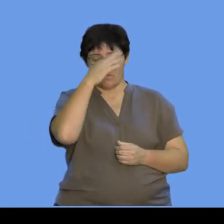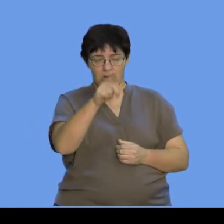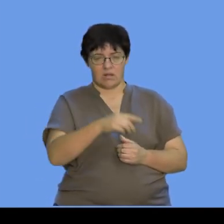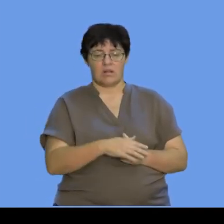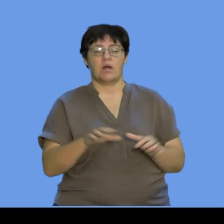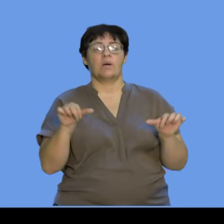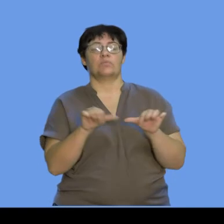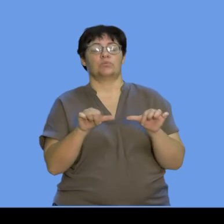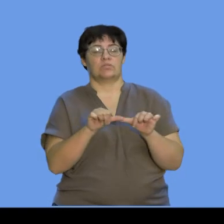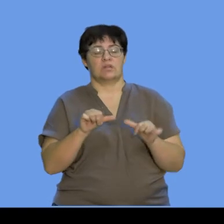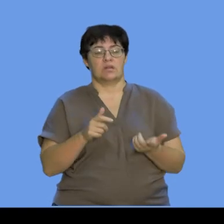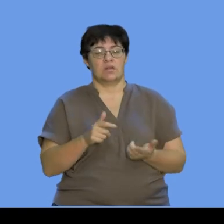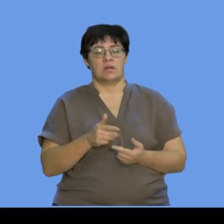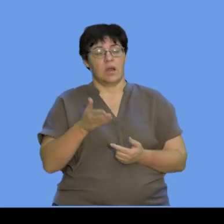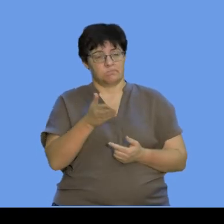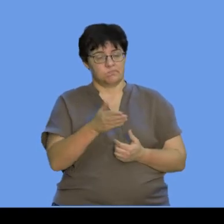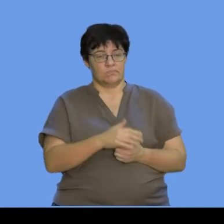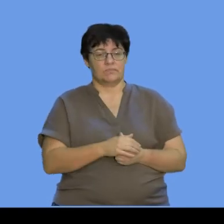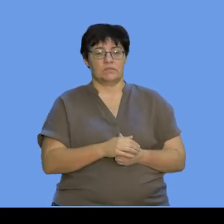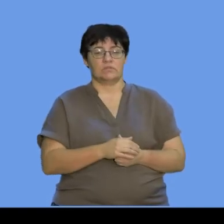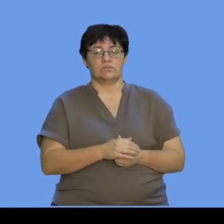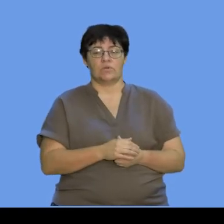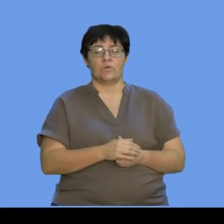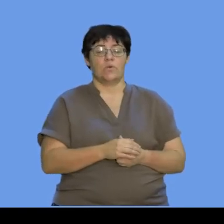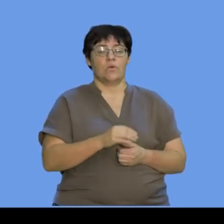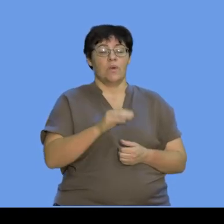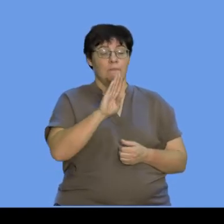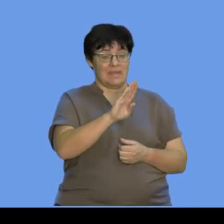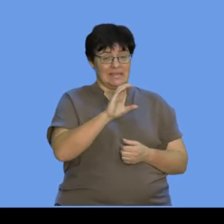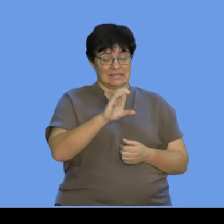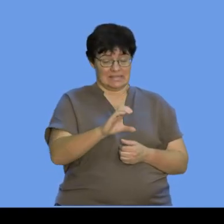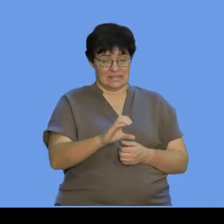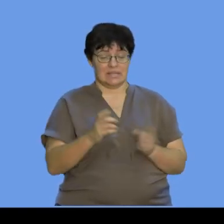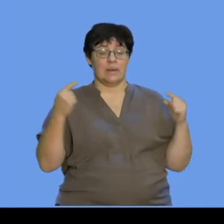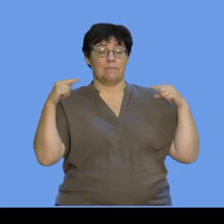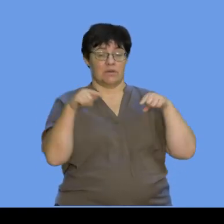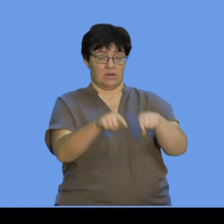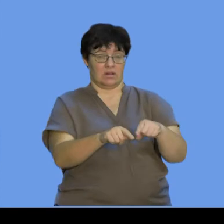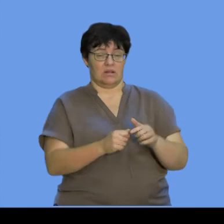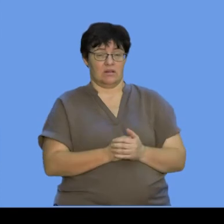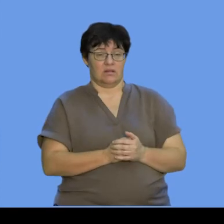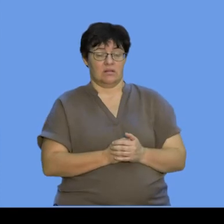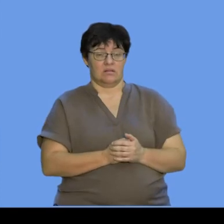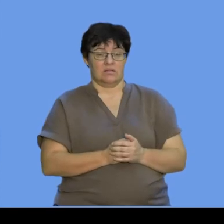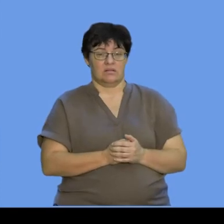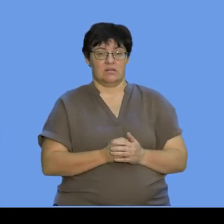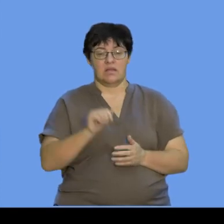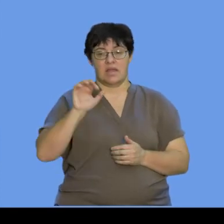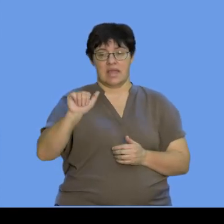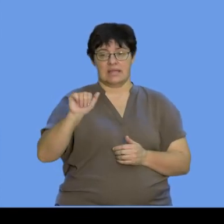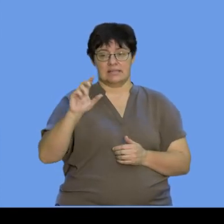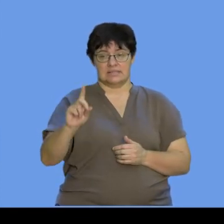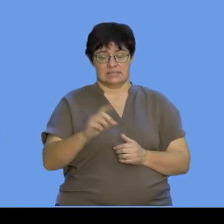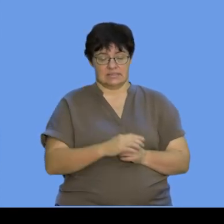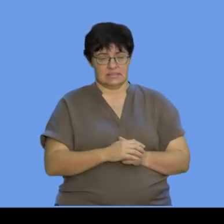right? I know that there's proportionalities that are there. So I will say BC is parallel